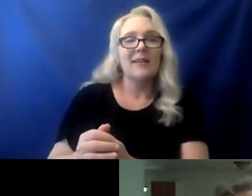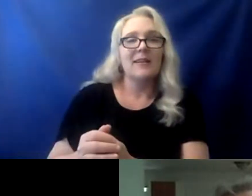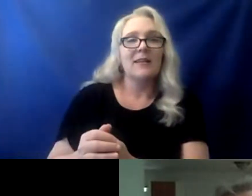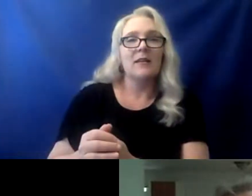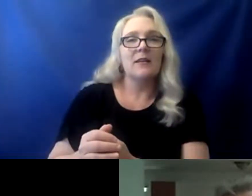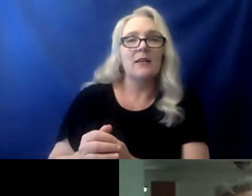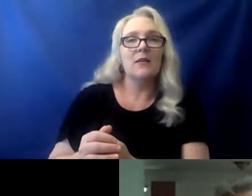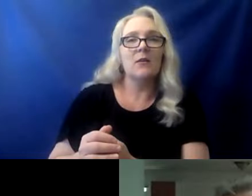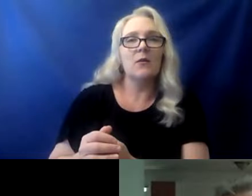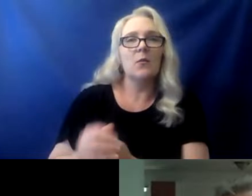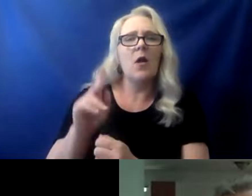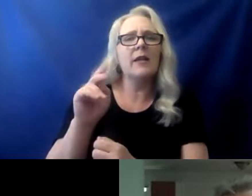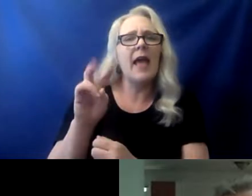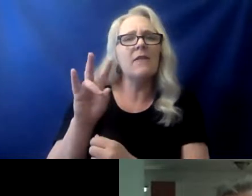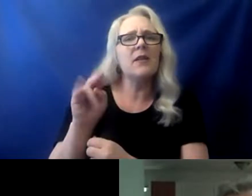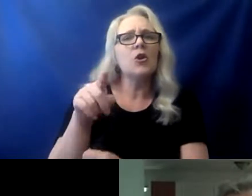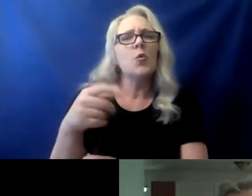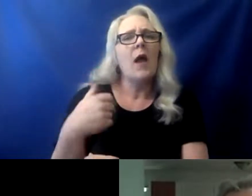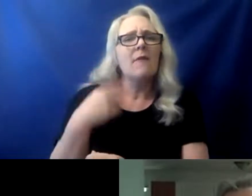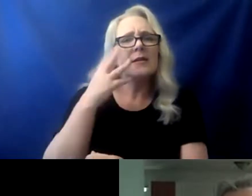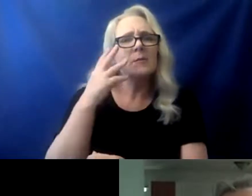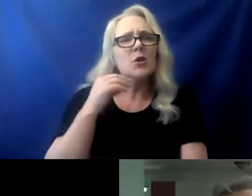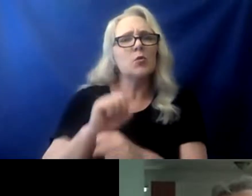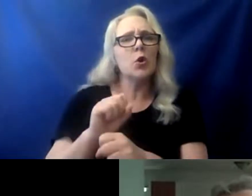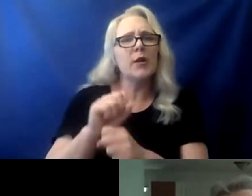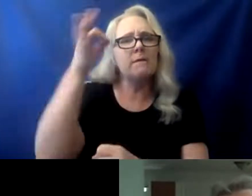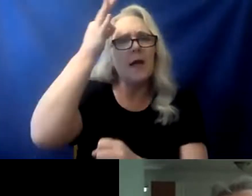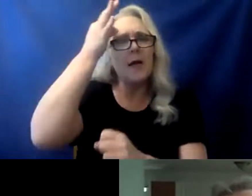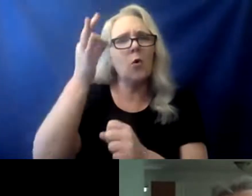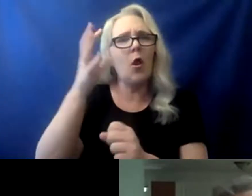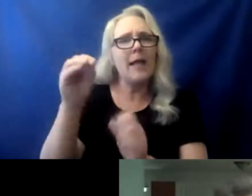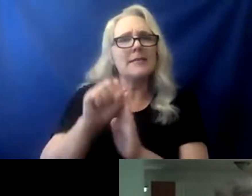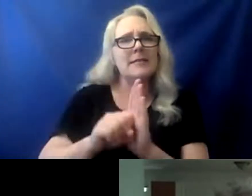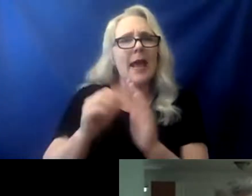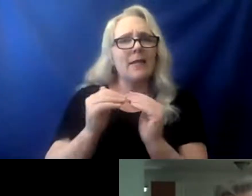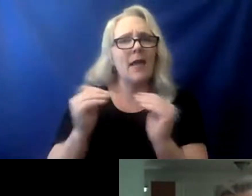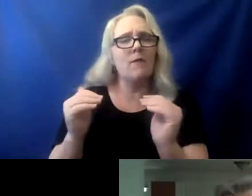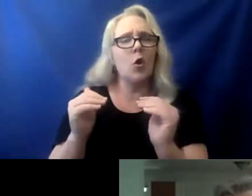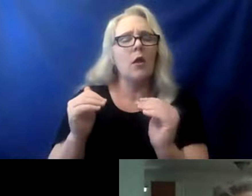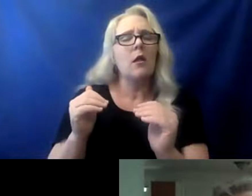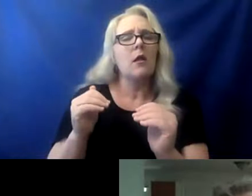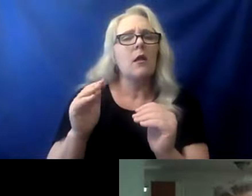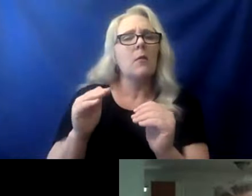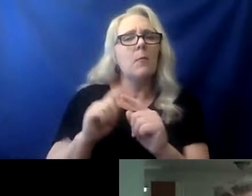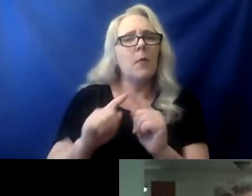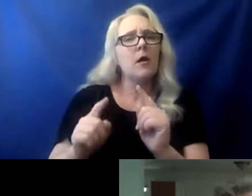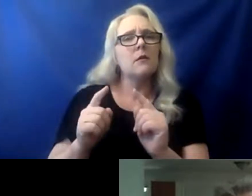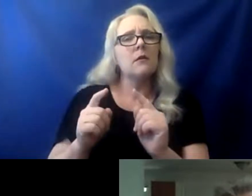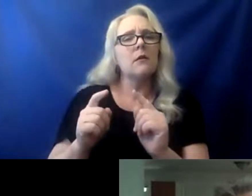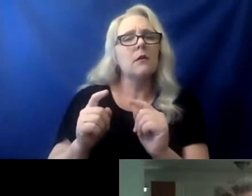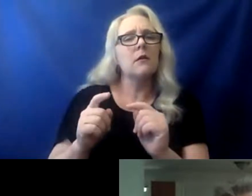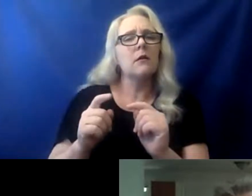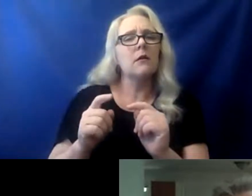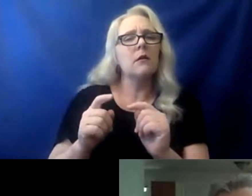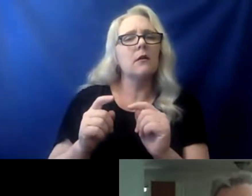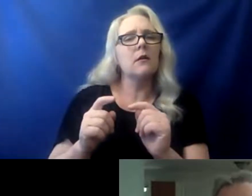doing work at the federal level and at the state level, but one of the things that sometimes happens in these